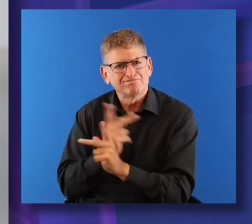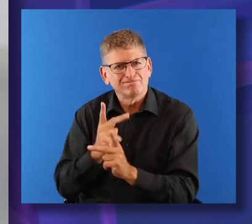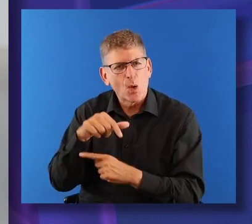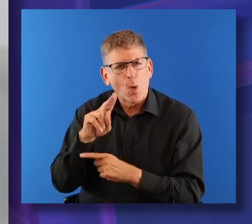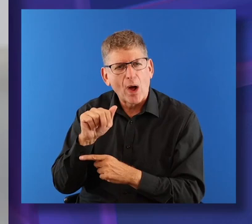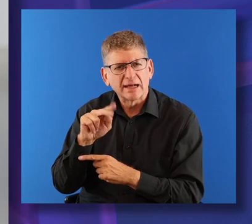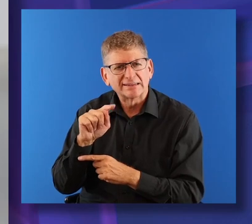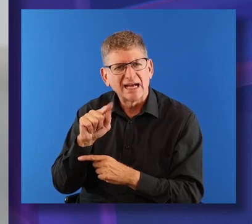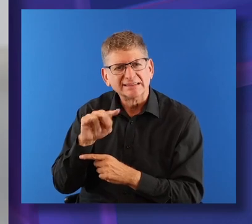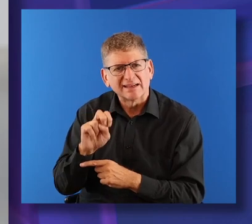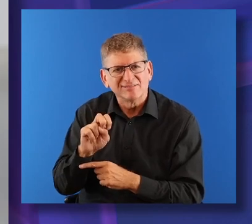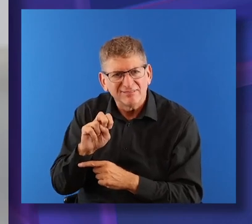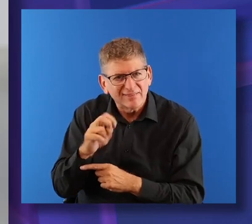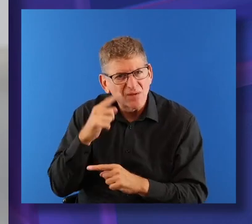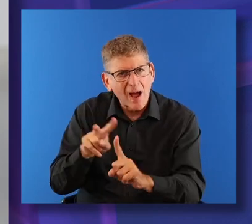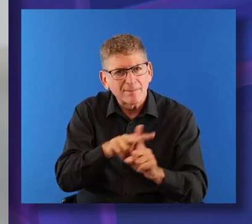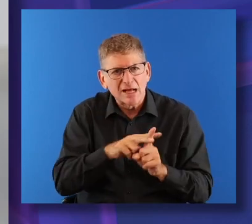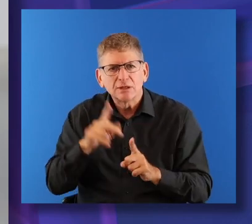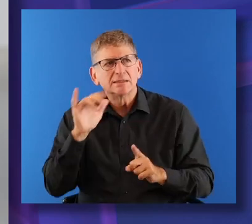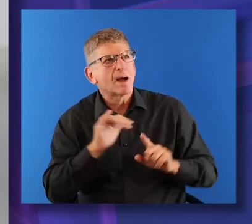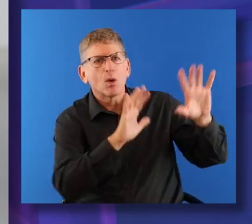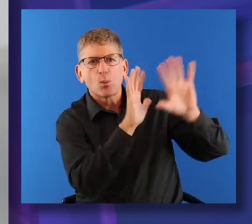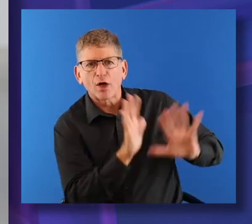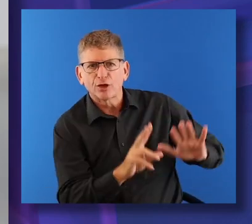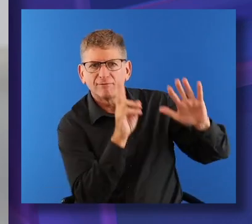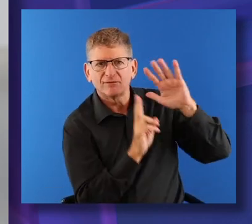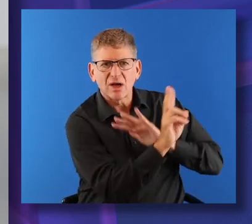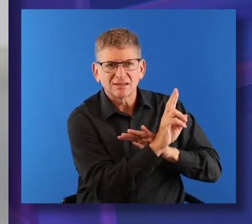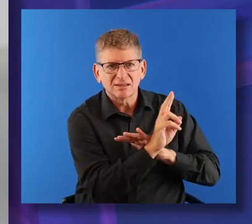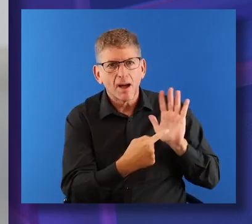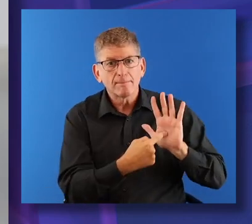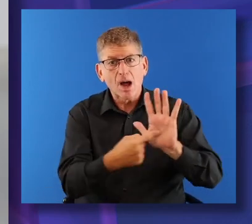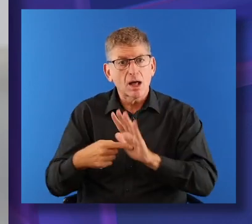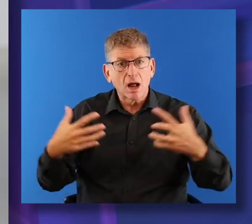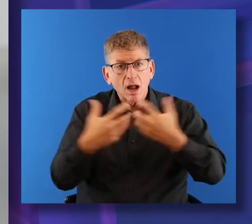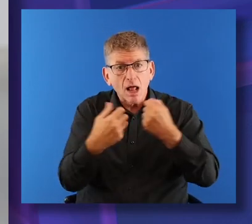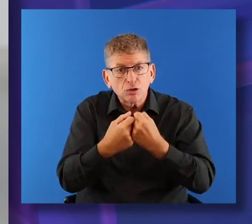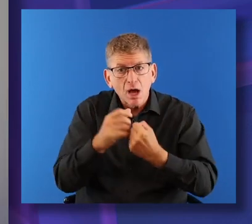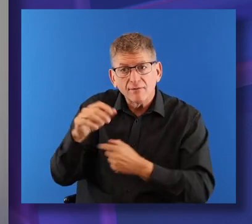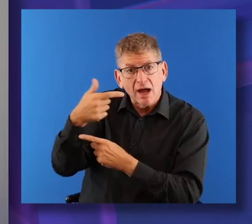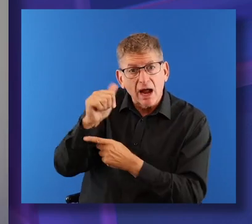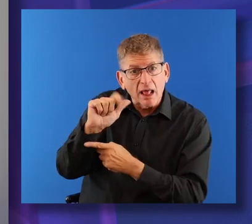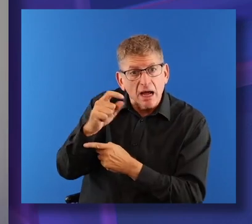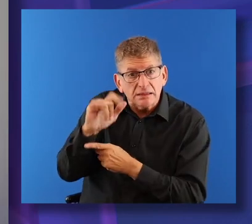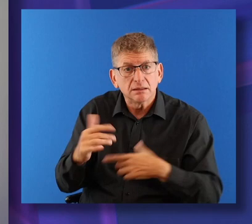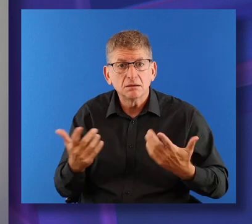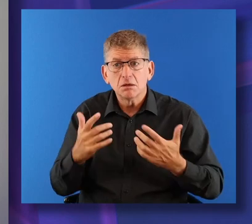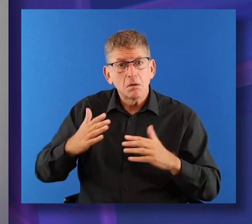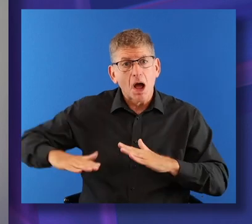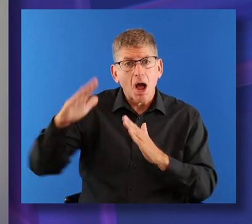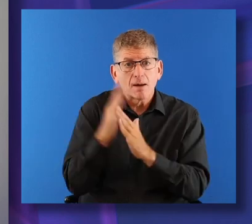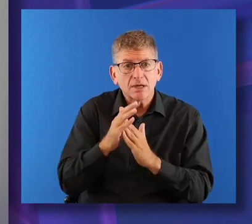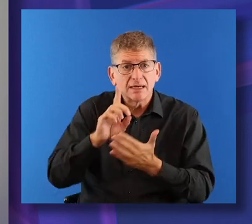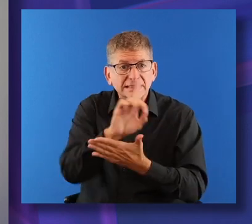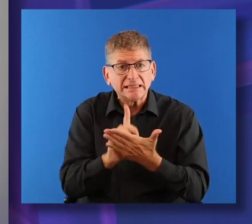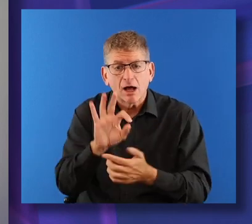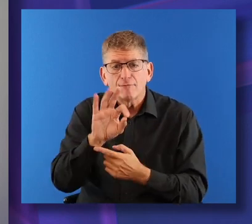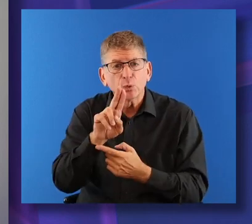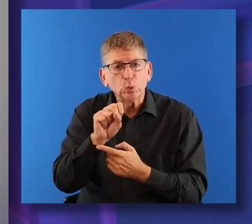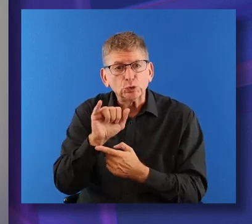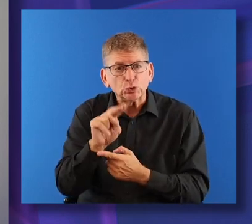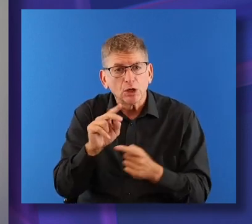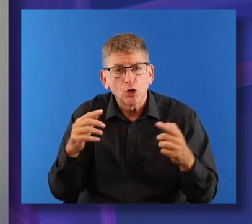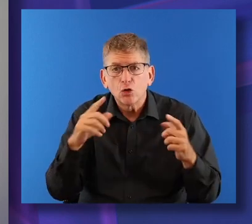or calculating the binding affinities of candidate drug molecules to a target protein. However, these simulators are